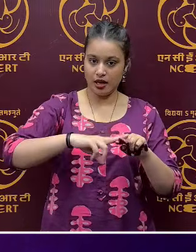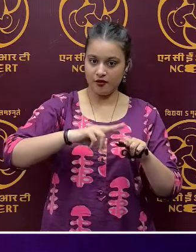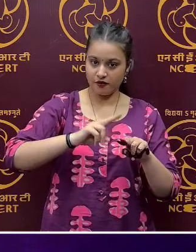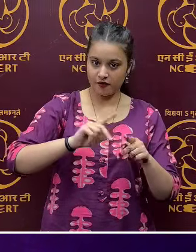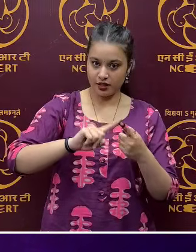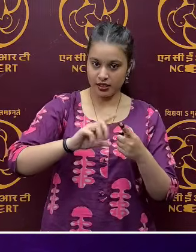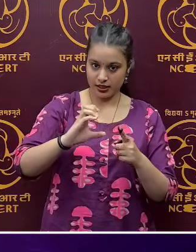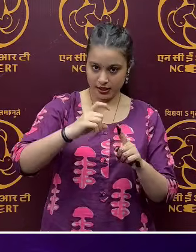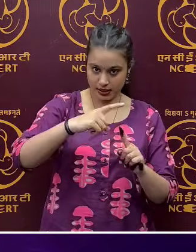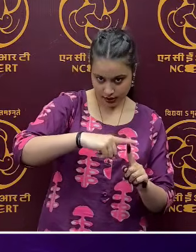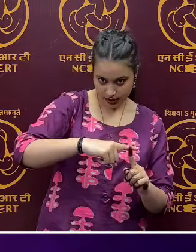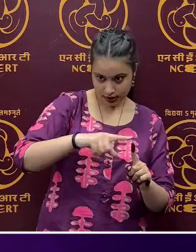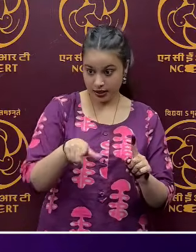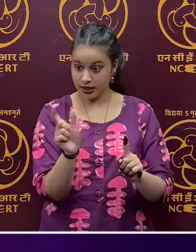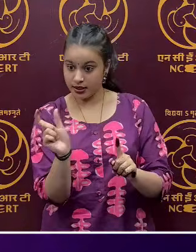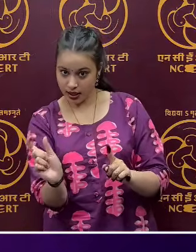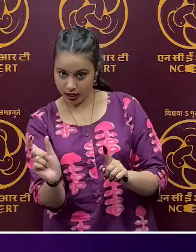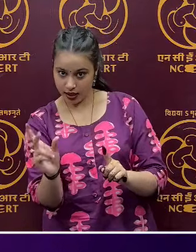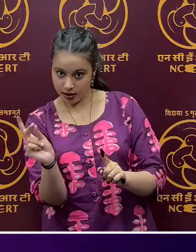A-F-F-E-C-T and